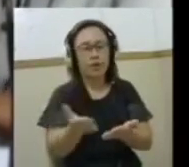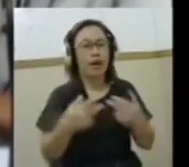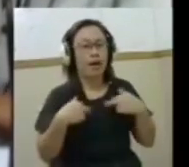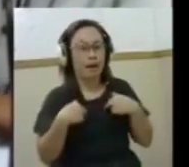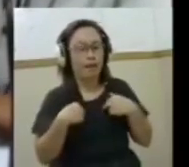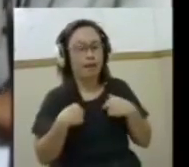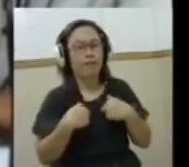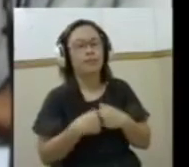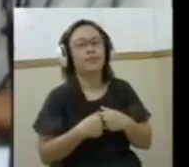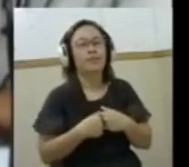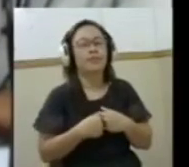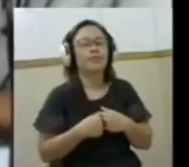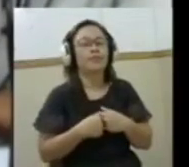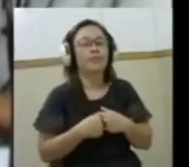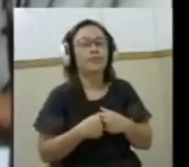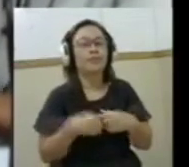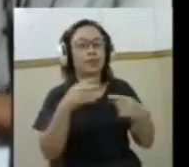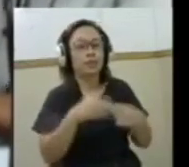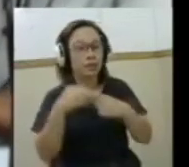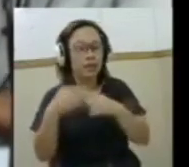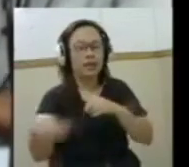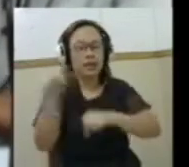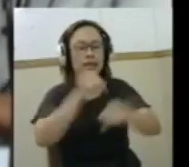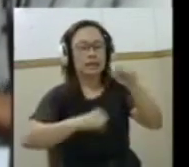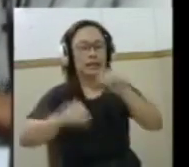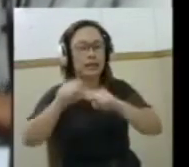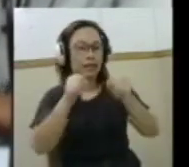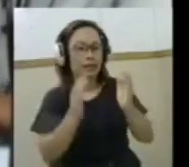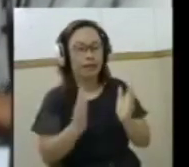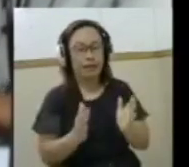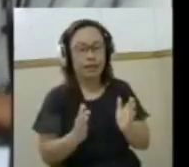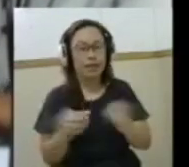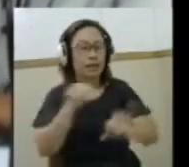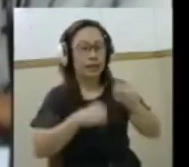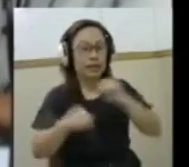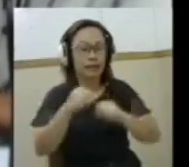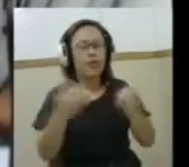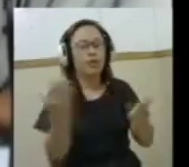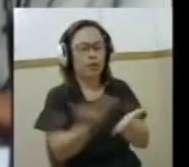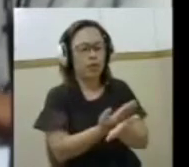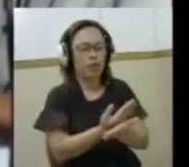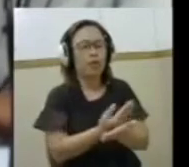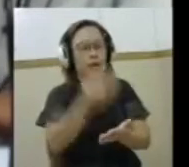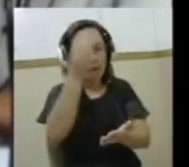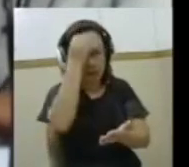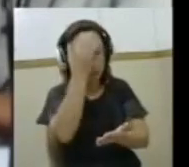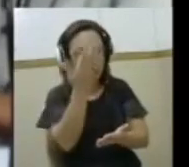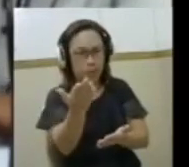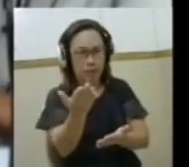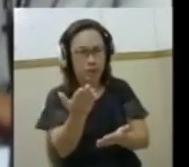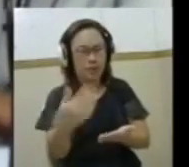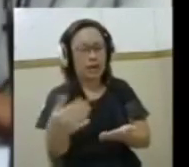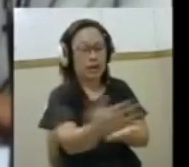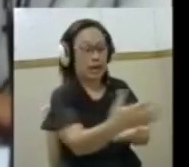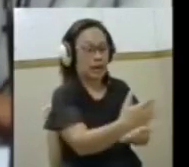In certain fields, Steve, especially scientific ones, Yes. there's always new information and discoveries being made.